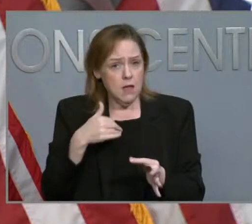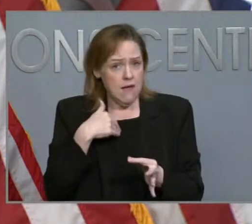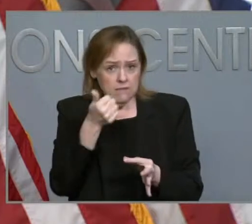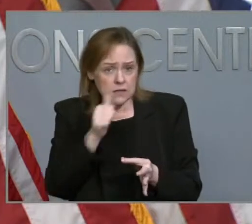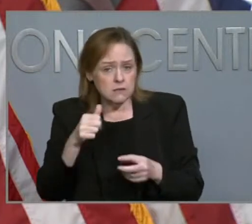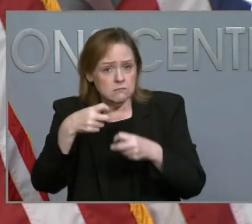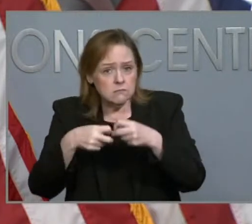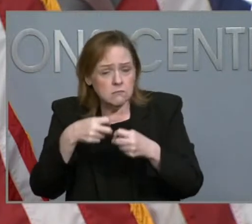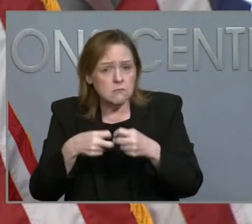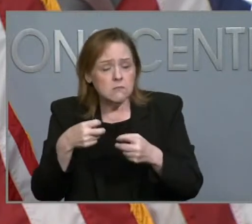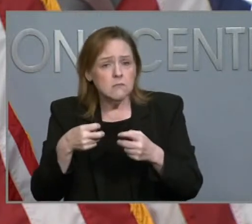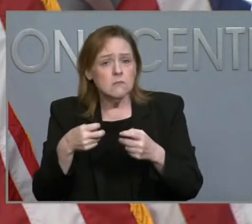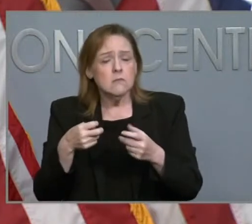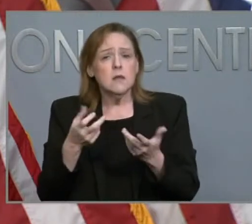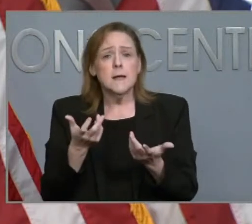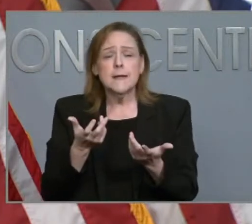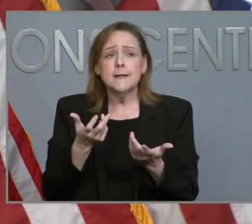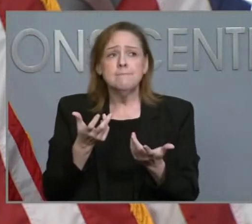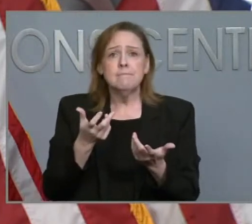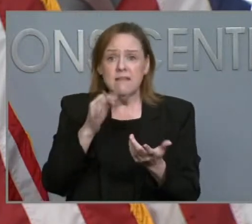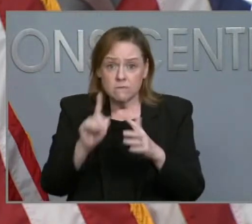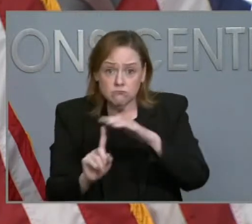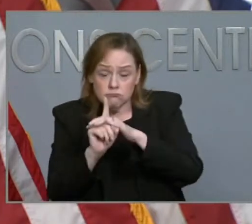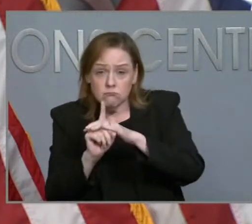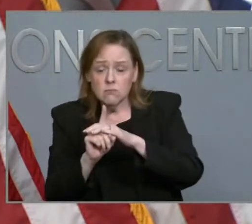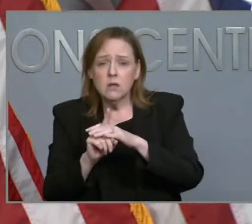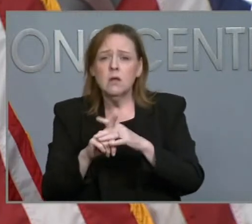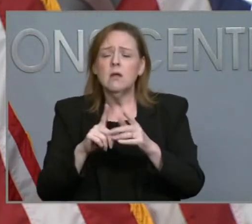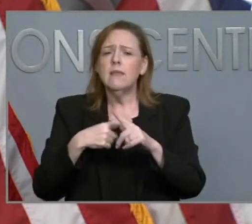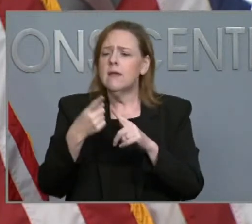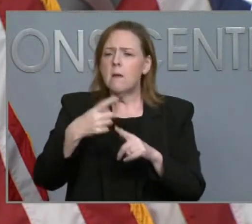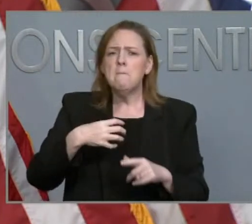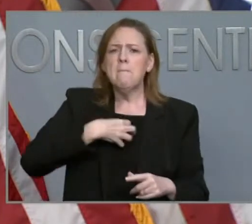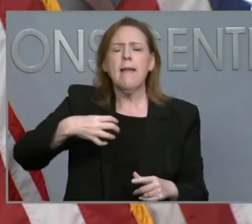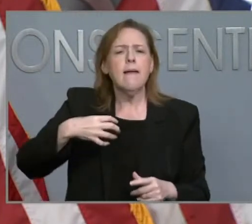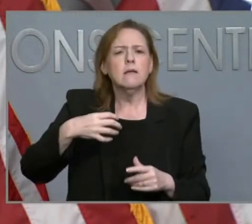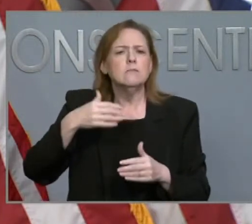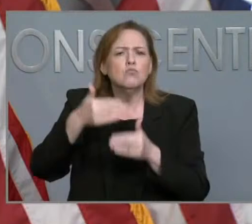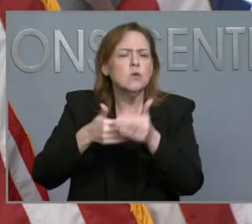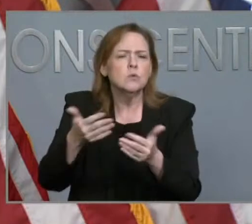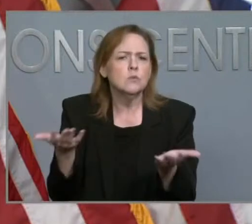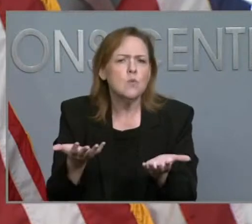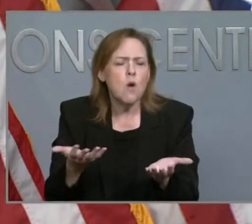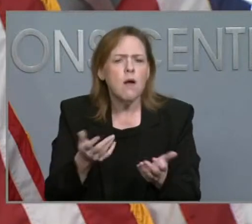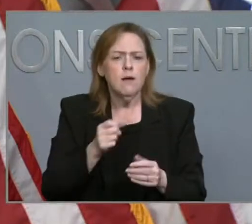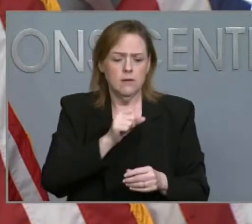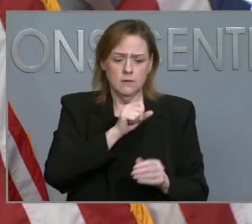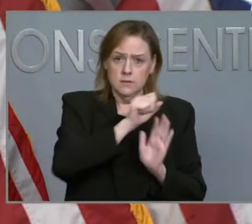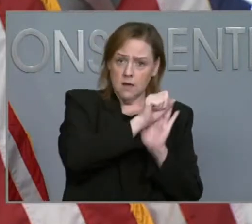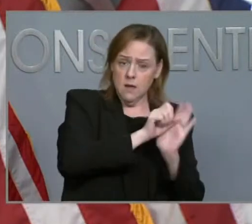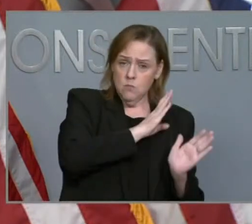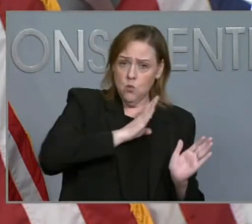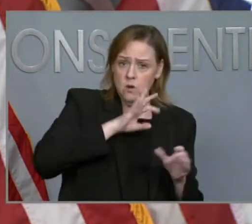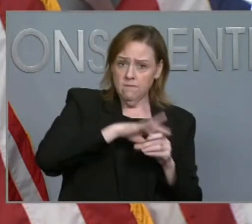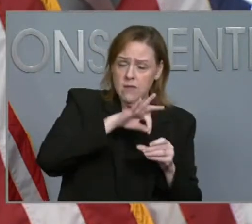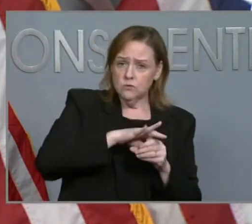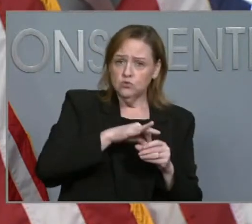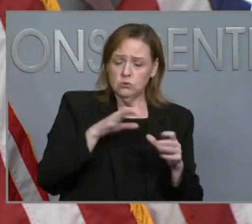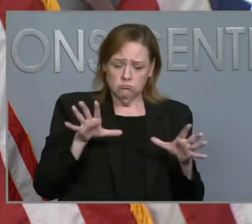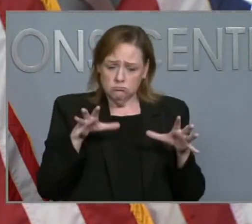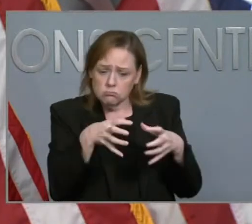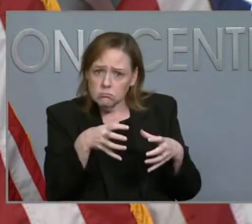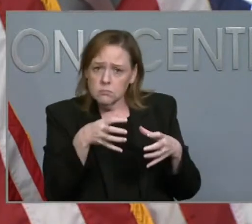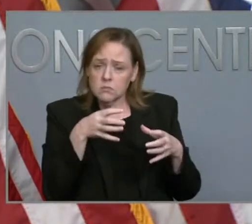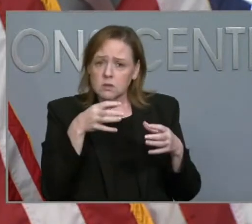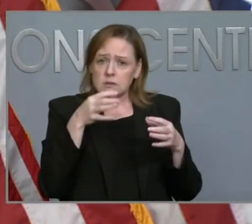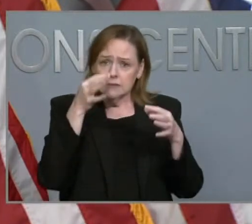issue at a polling location, how the complaint would be formed, how the State Board of Elections gets together and ends up deciding whether or not to leave